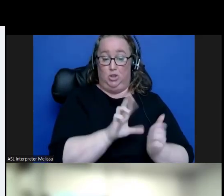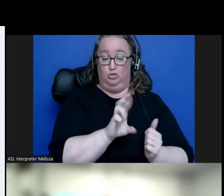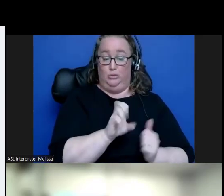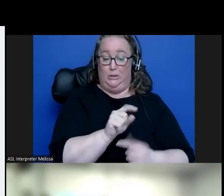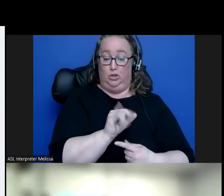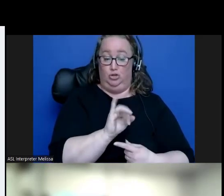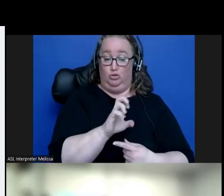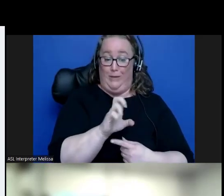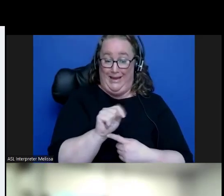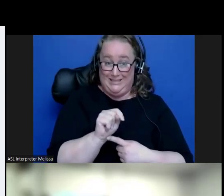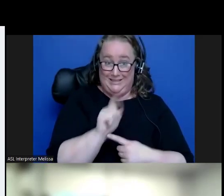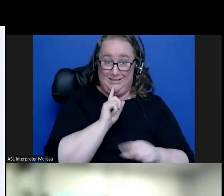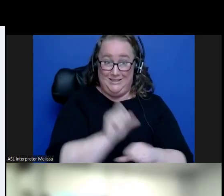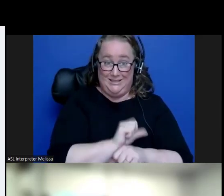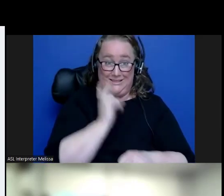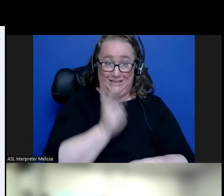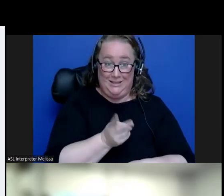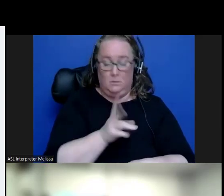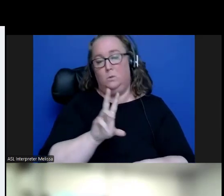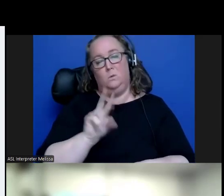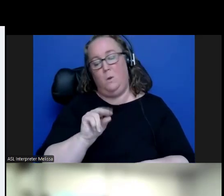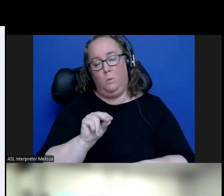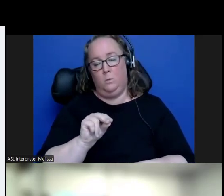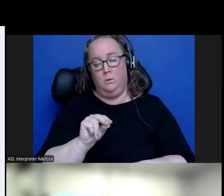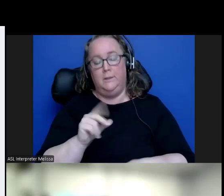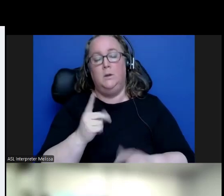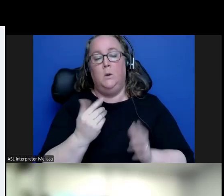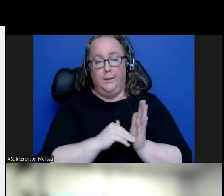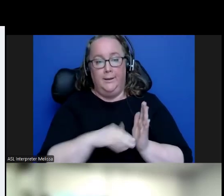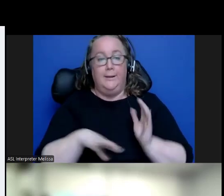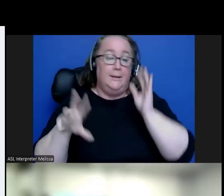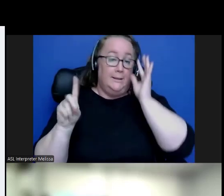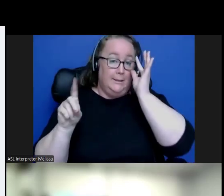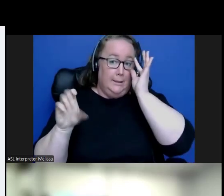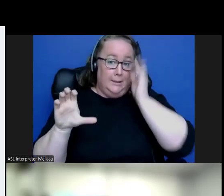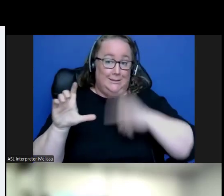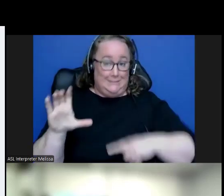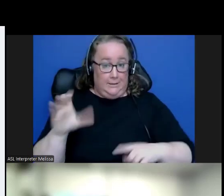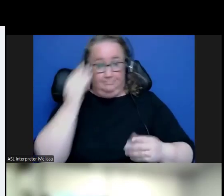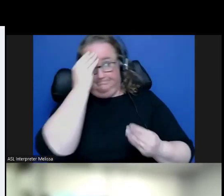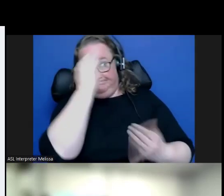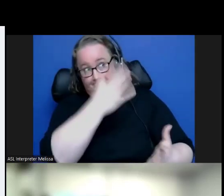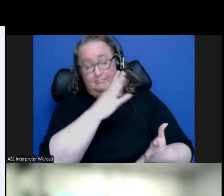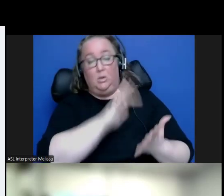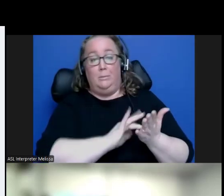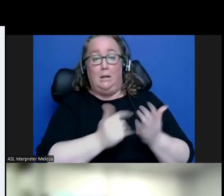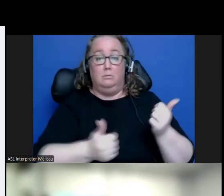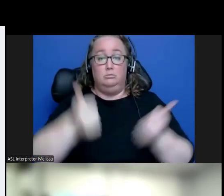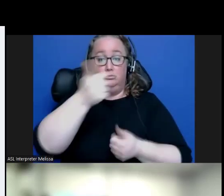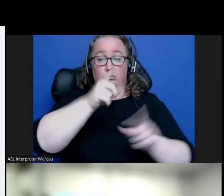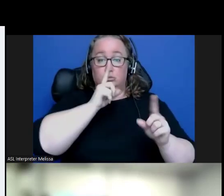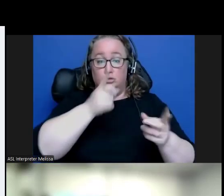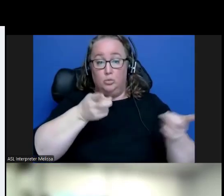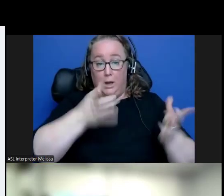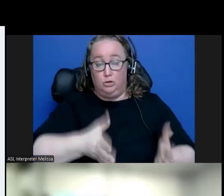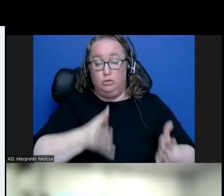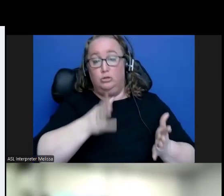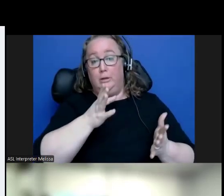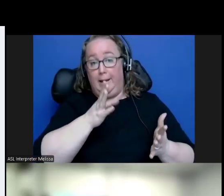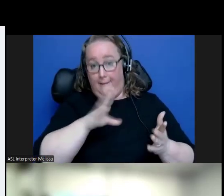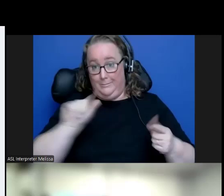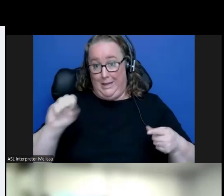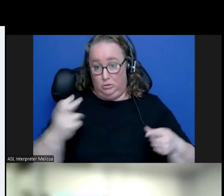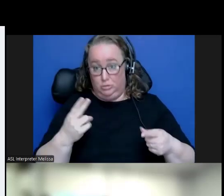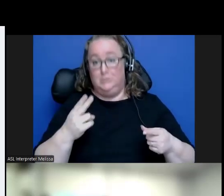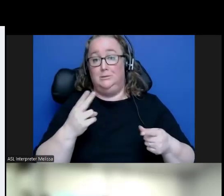those records. DLC notified the medical executive director and Bridgewater administrators directly about